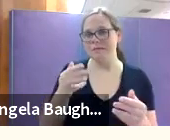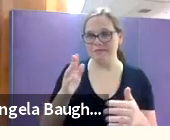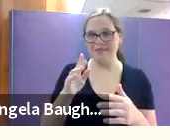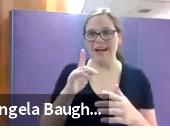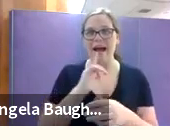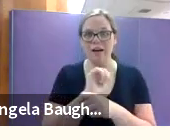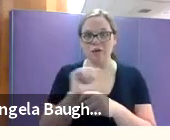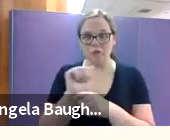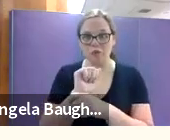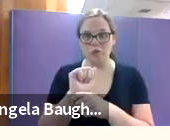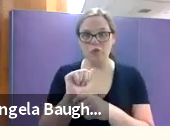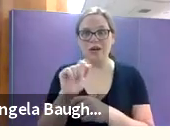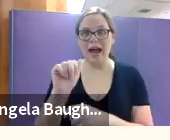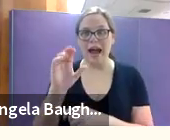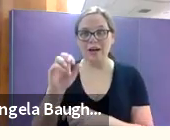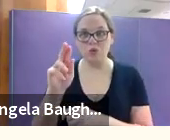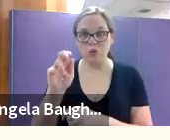Your actual was